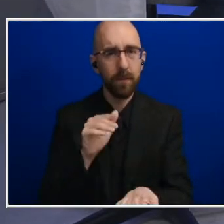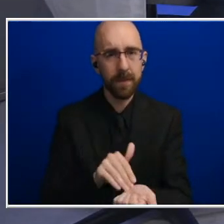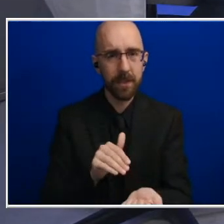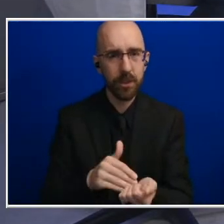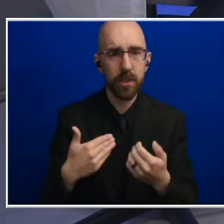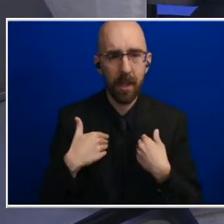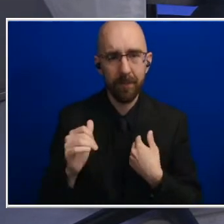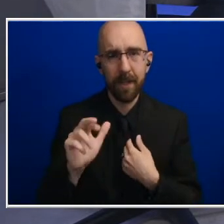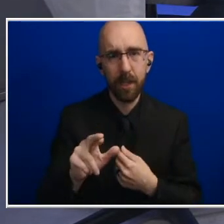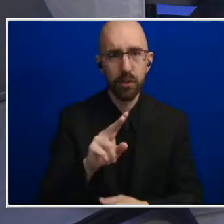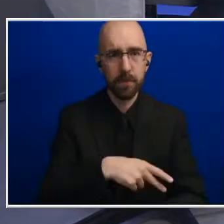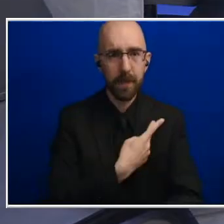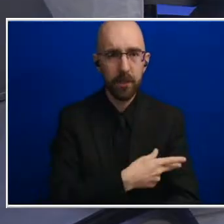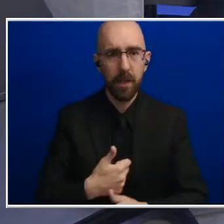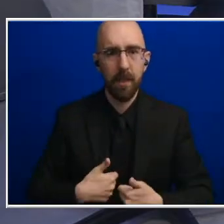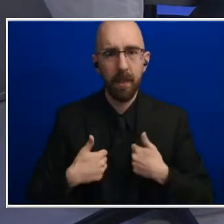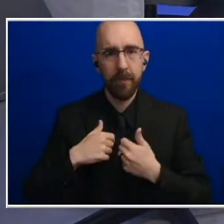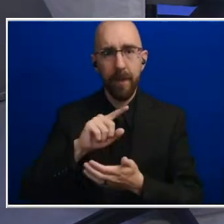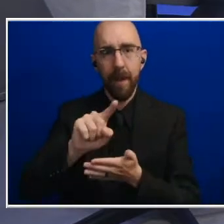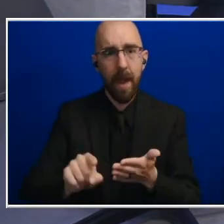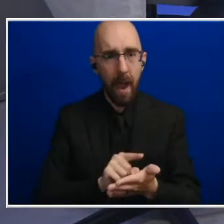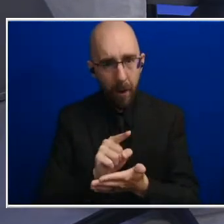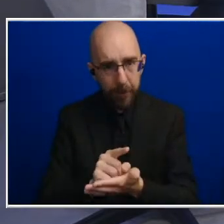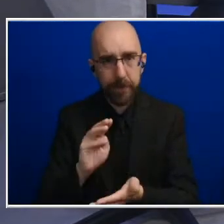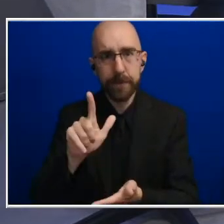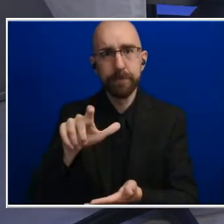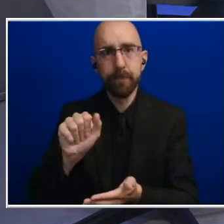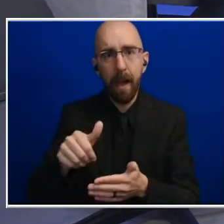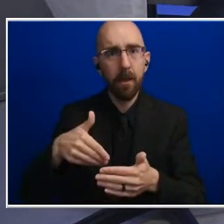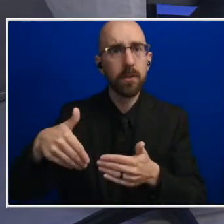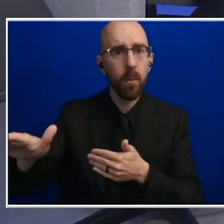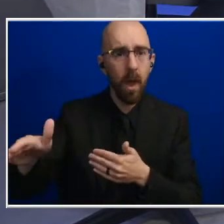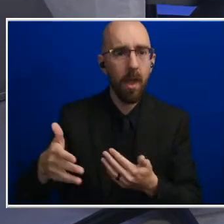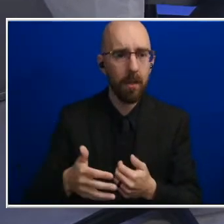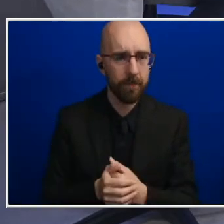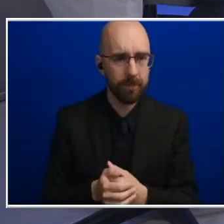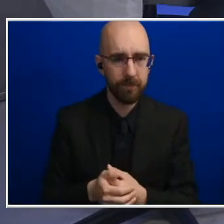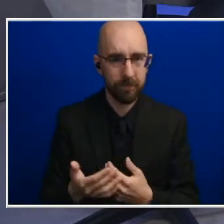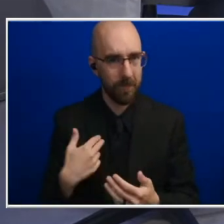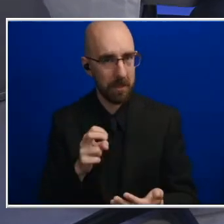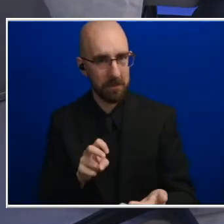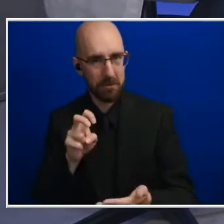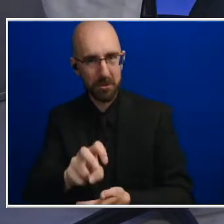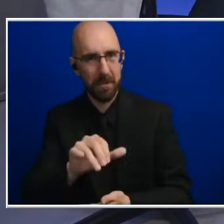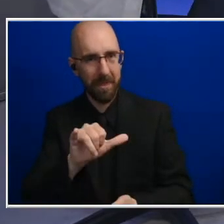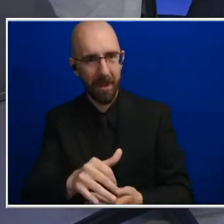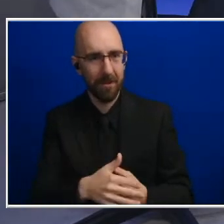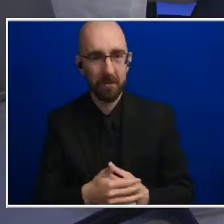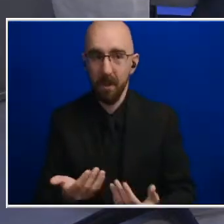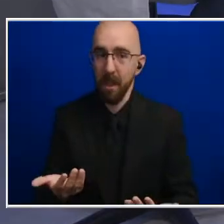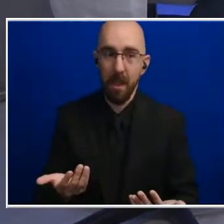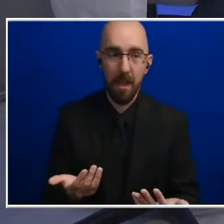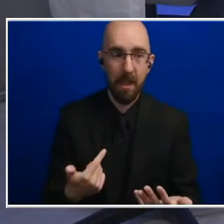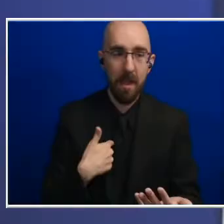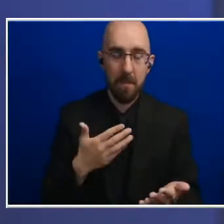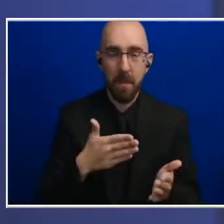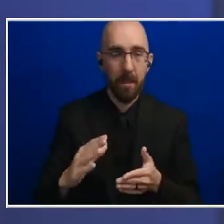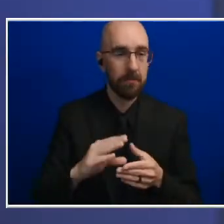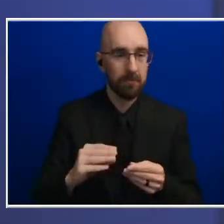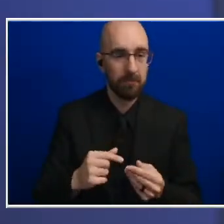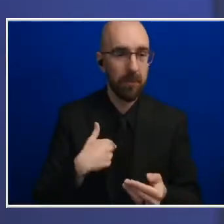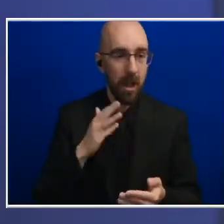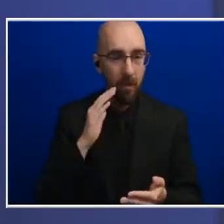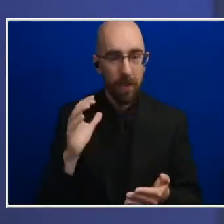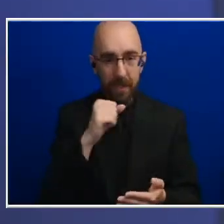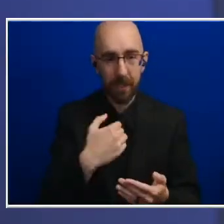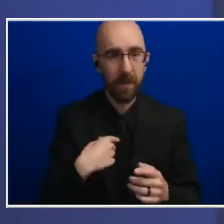live hours and miles away? Want me to jump in, Kelsey? Well, I was going to say, I would guess that we have different